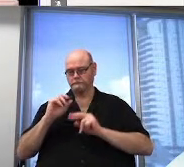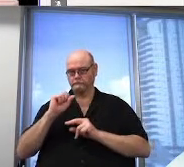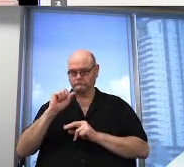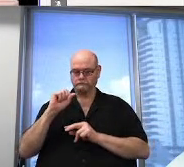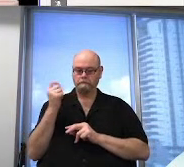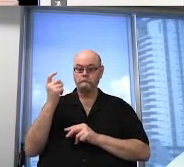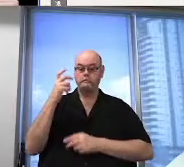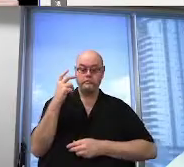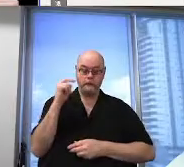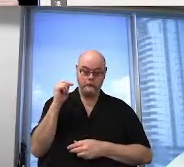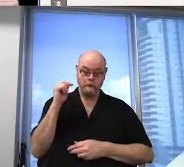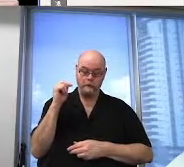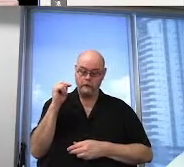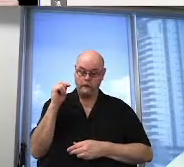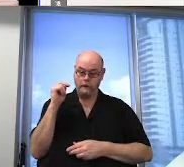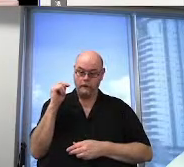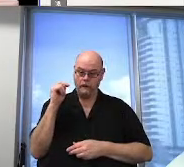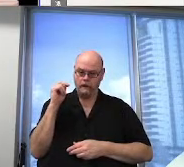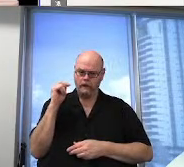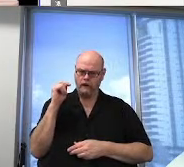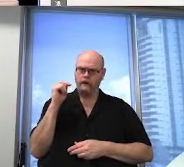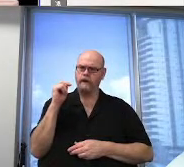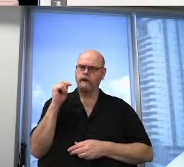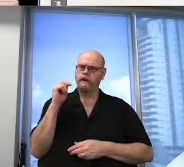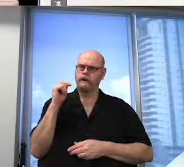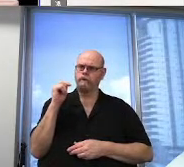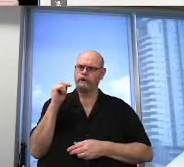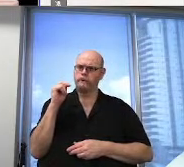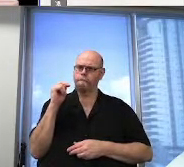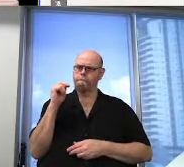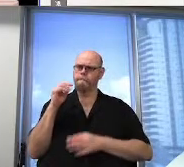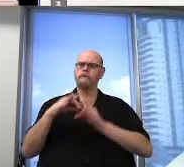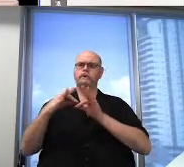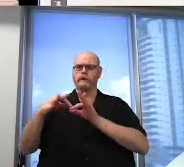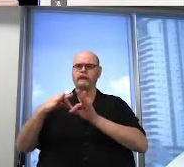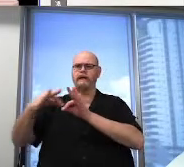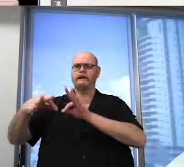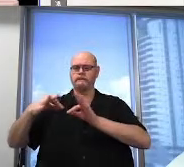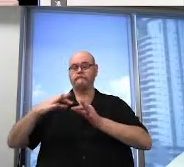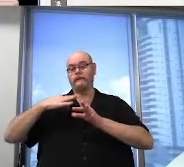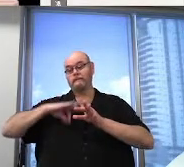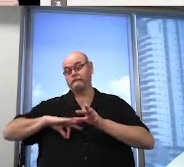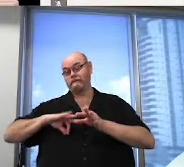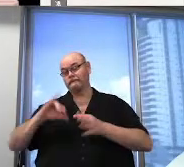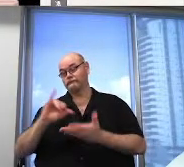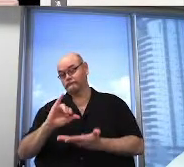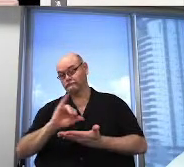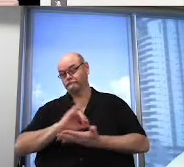And of course, when you delay, you delay the benefits as well.